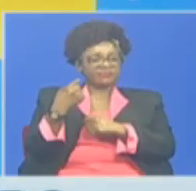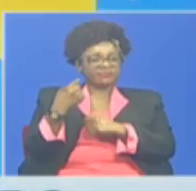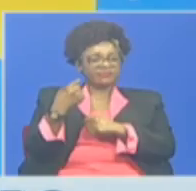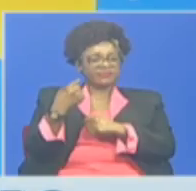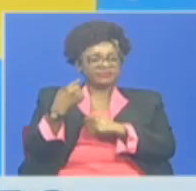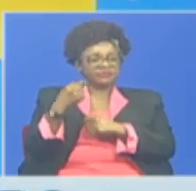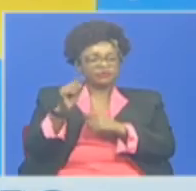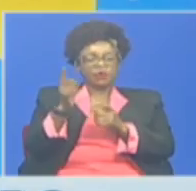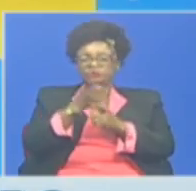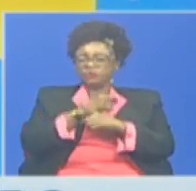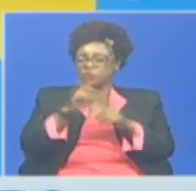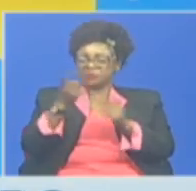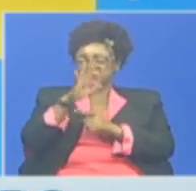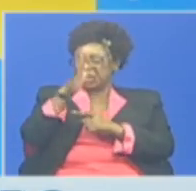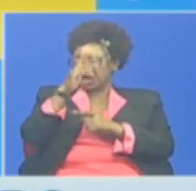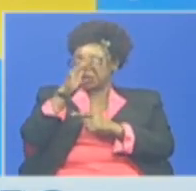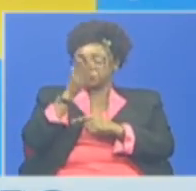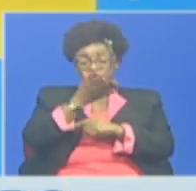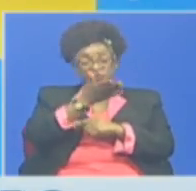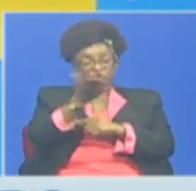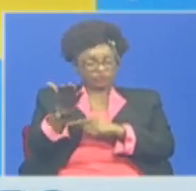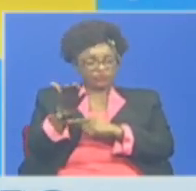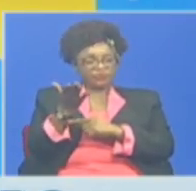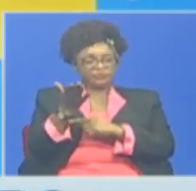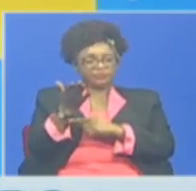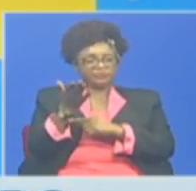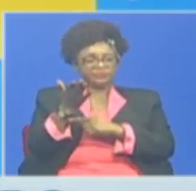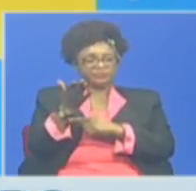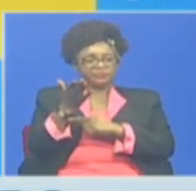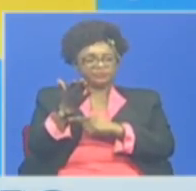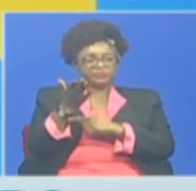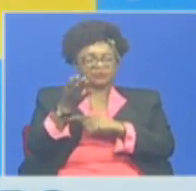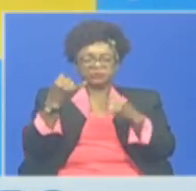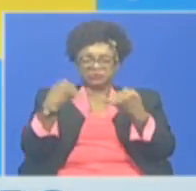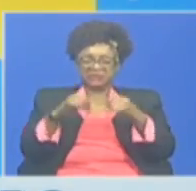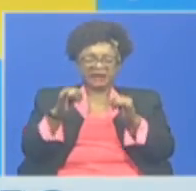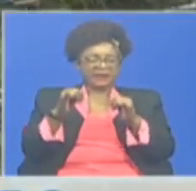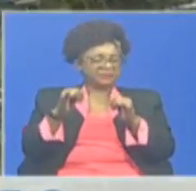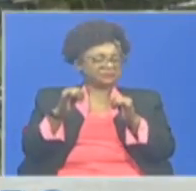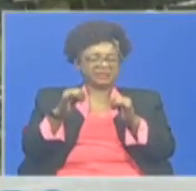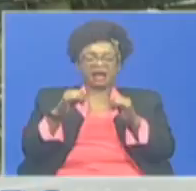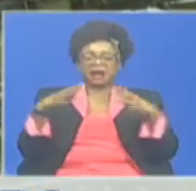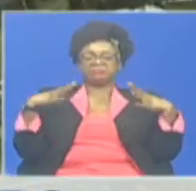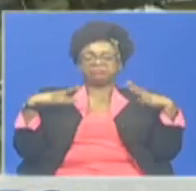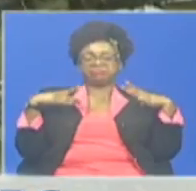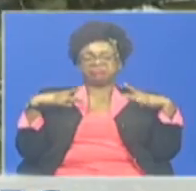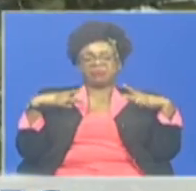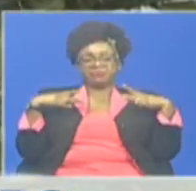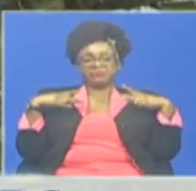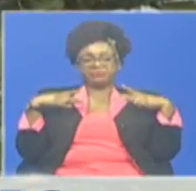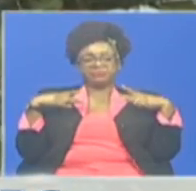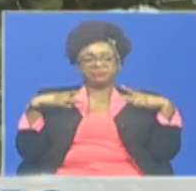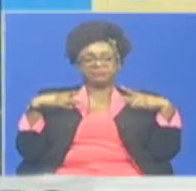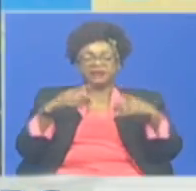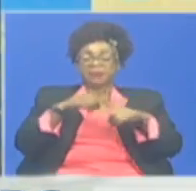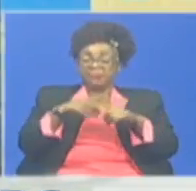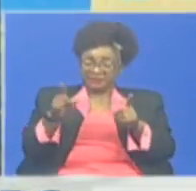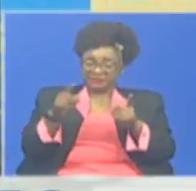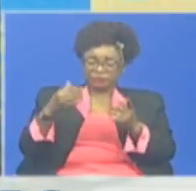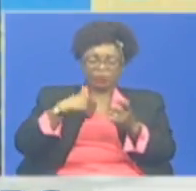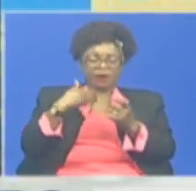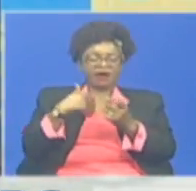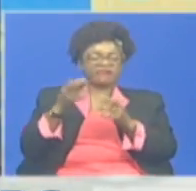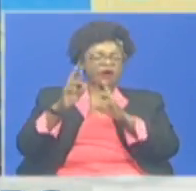or deceive any of us into dropping the ball. However, there is a glimmer of hope amid